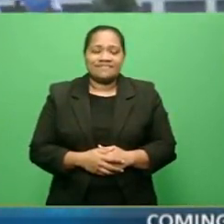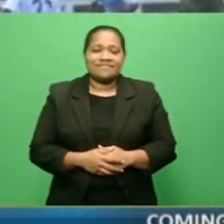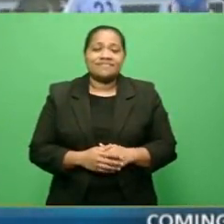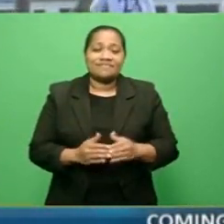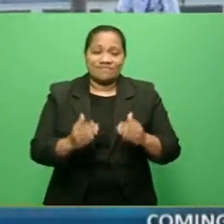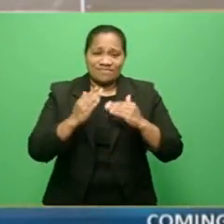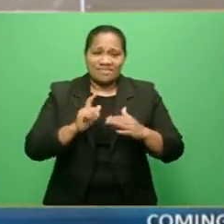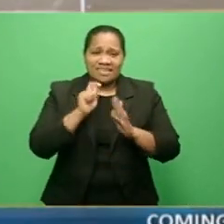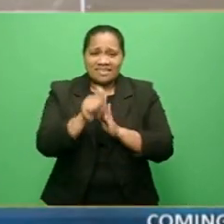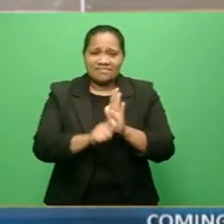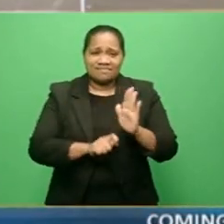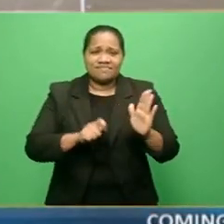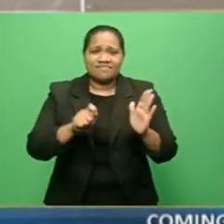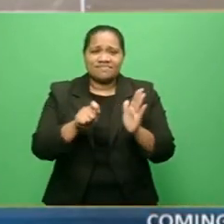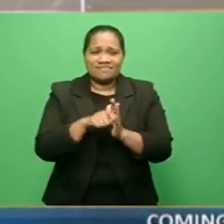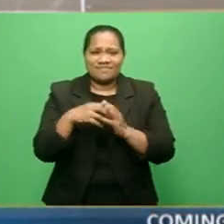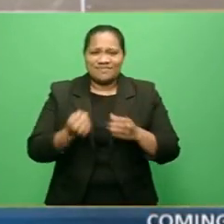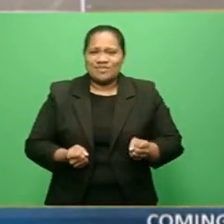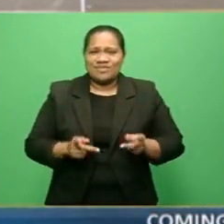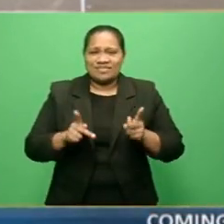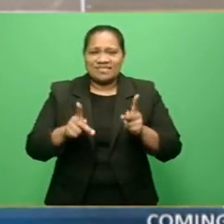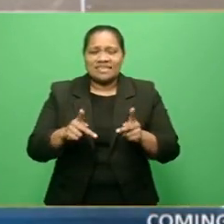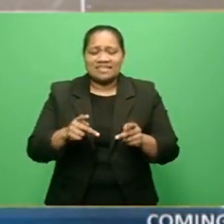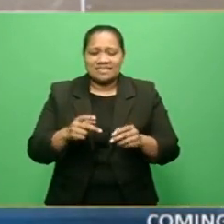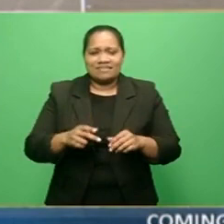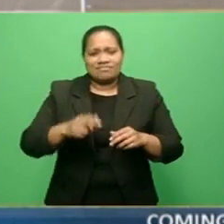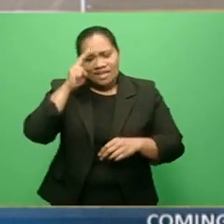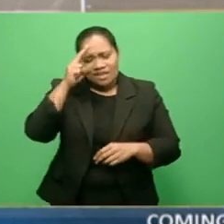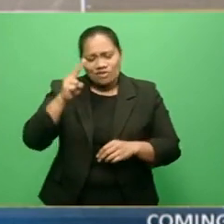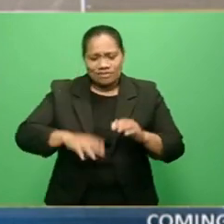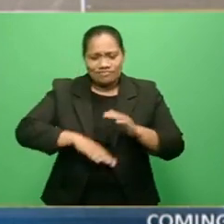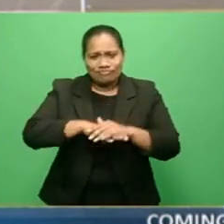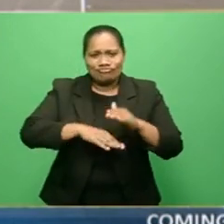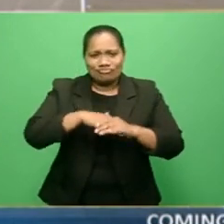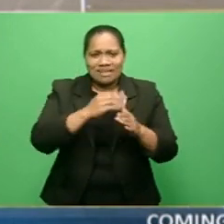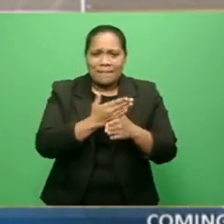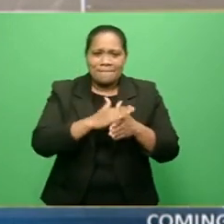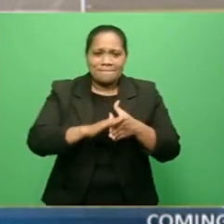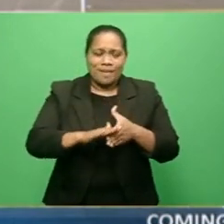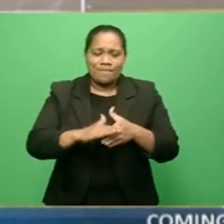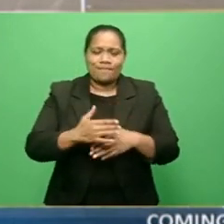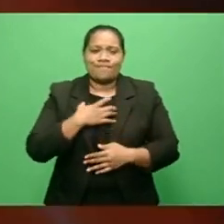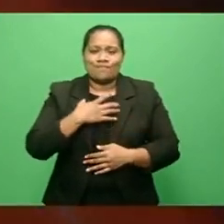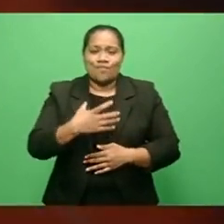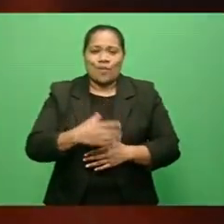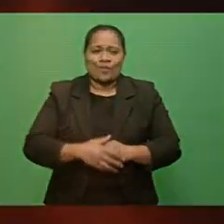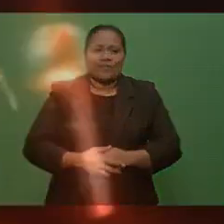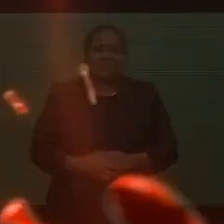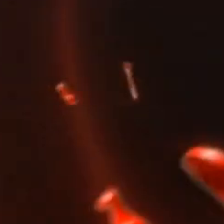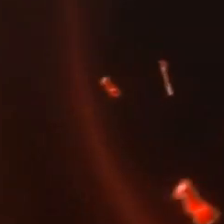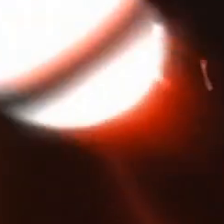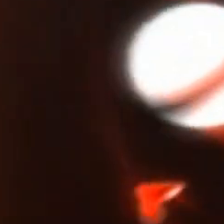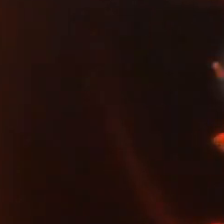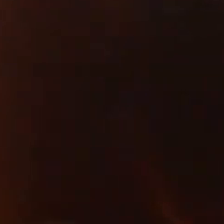and teenager relishing opportunities in National Football Camp. This and more coming up.